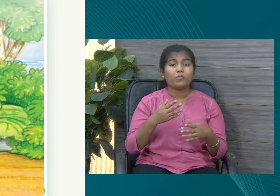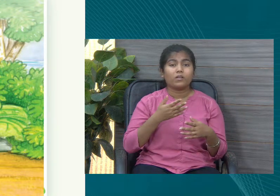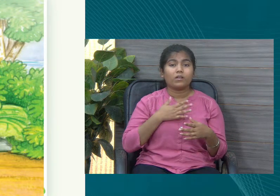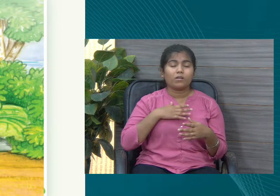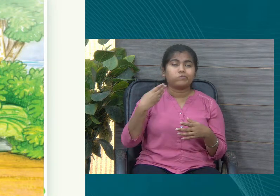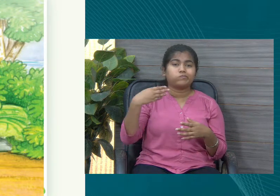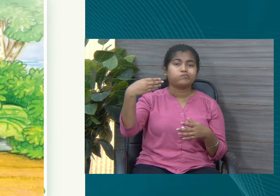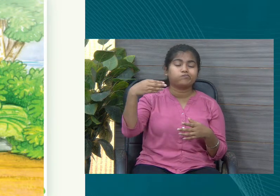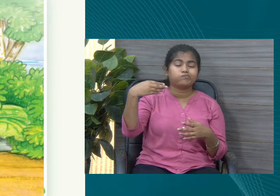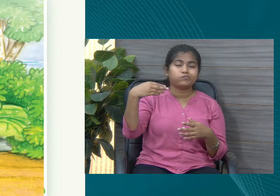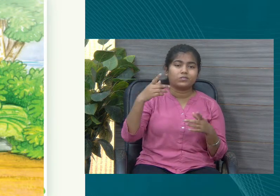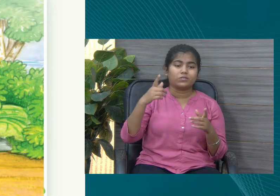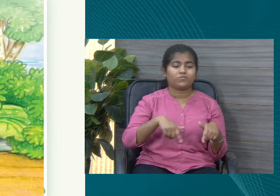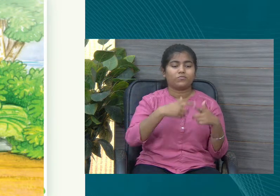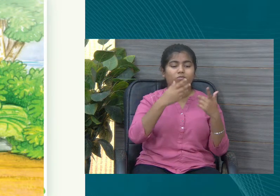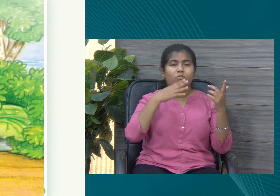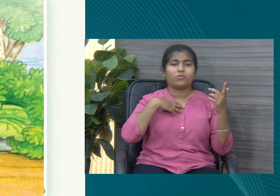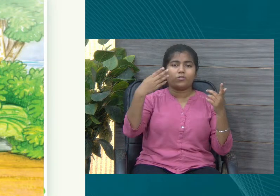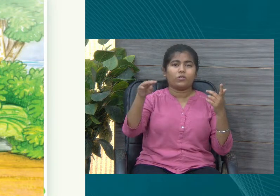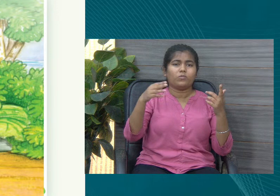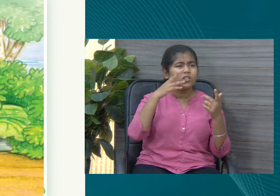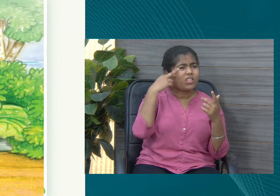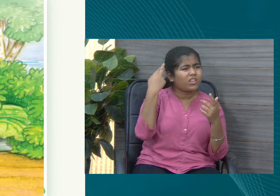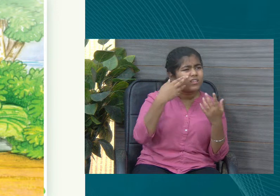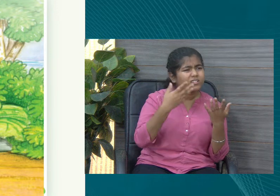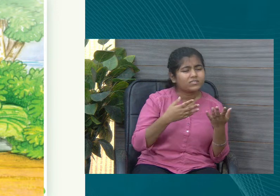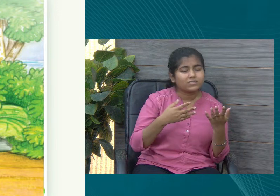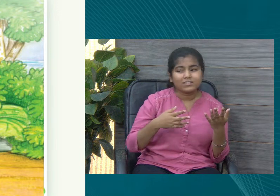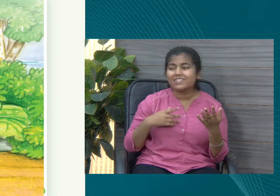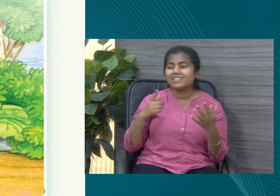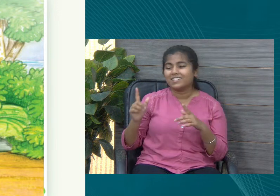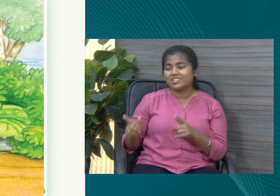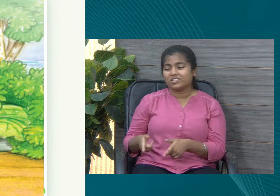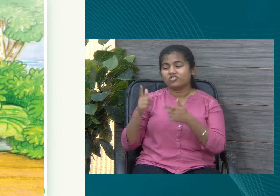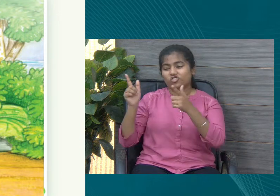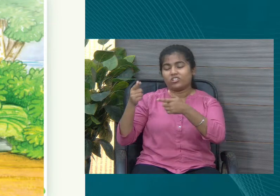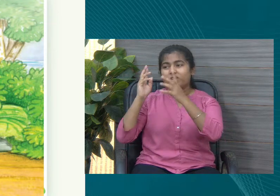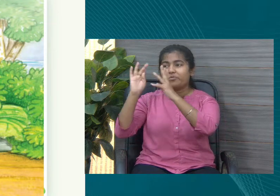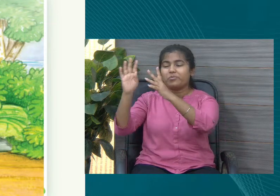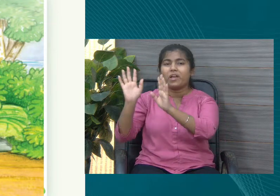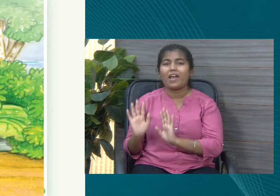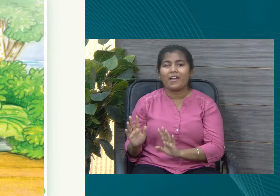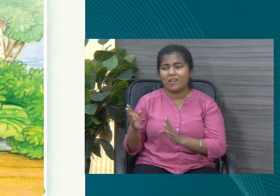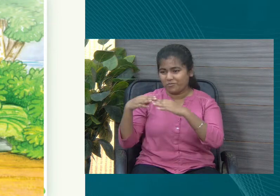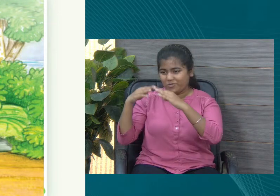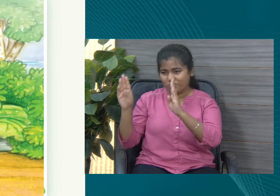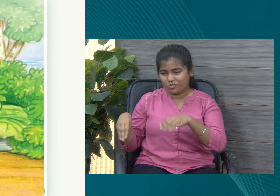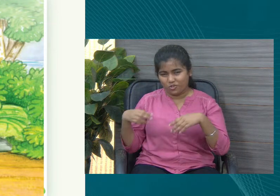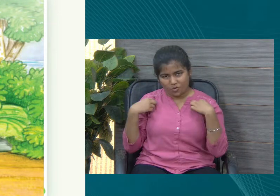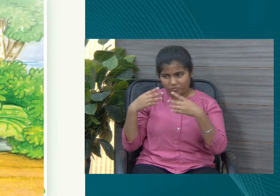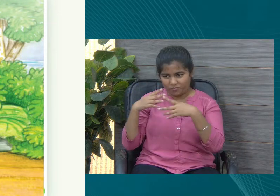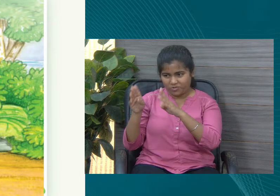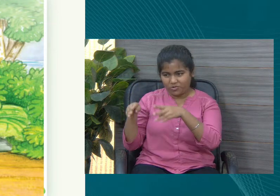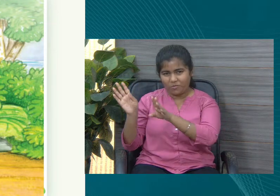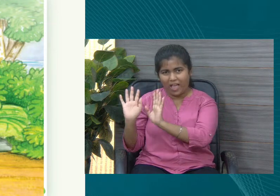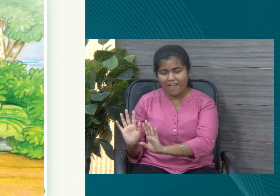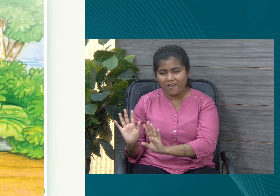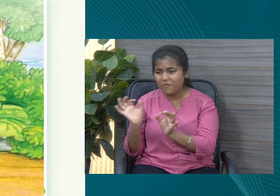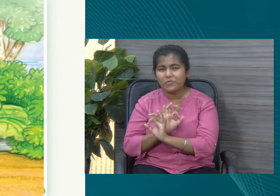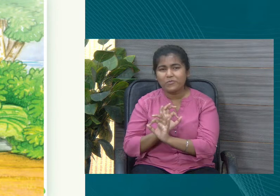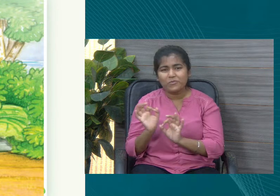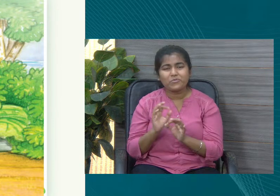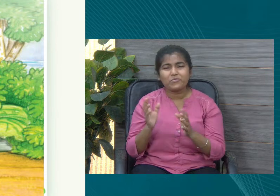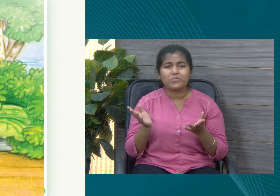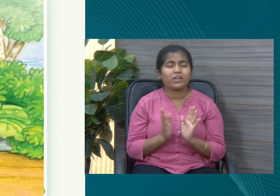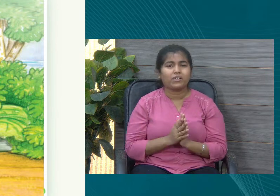Why? Because he is in jungle. He's in jungle. There are no shops. Exactly. There are no shops. There are no